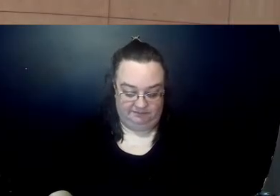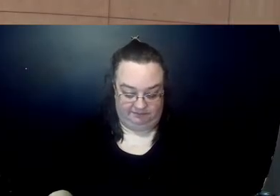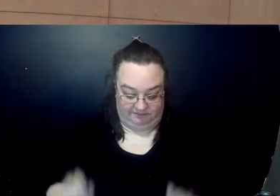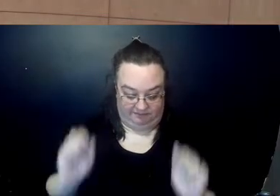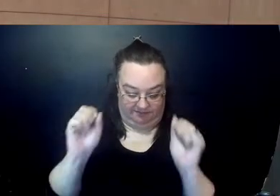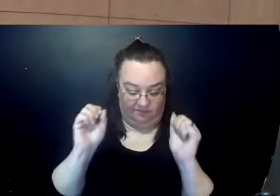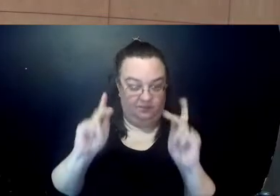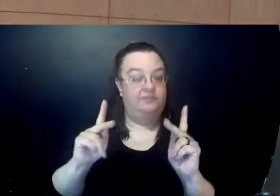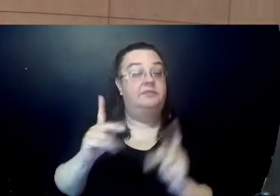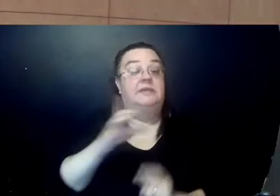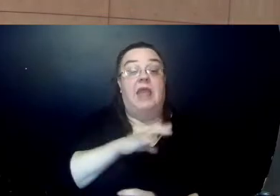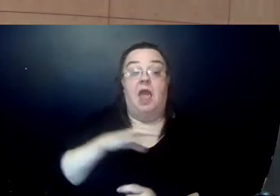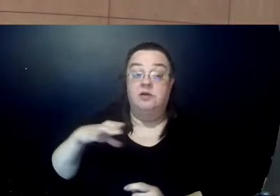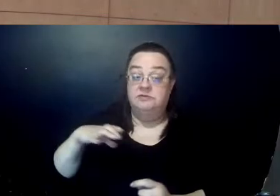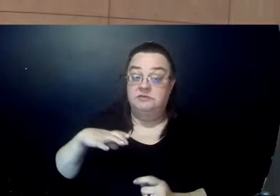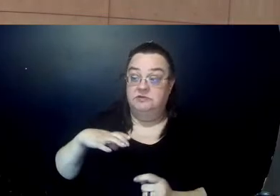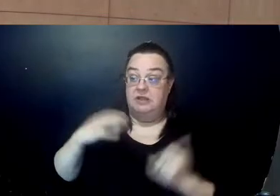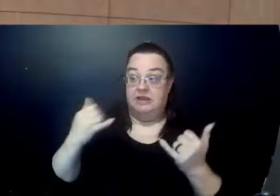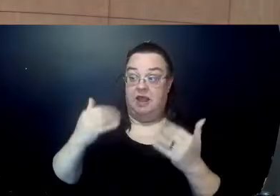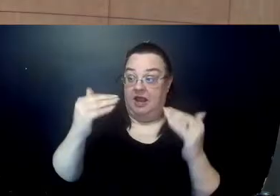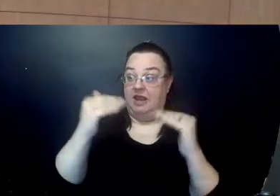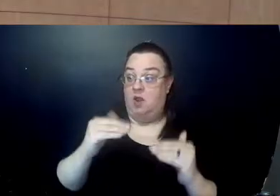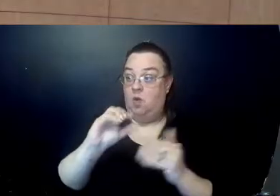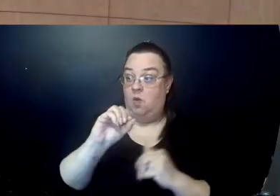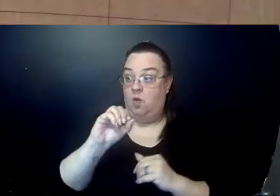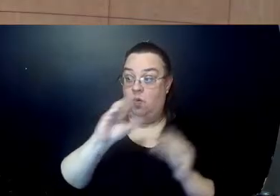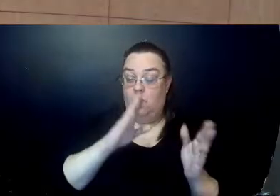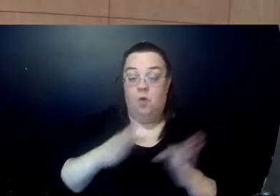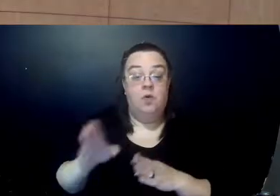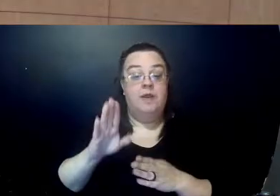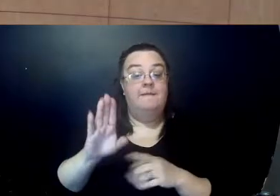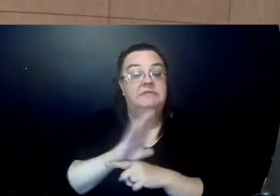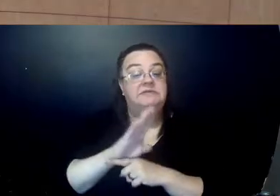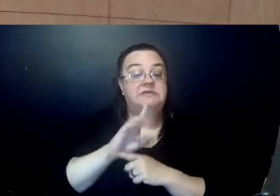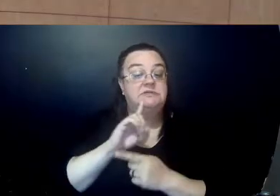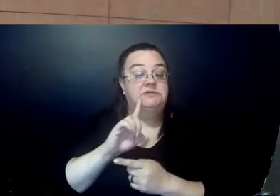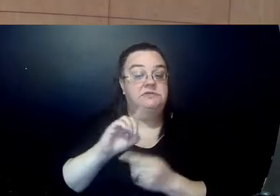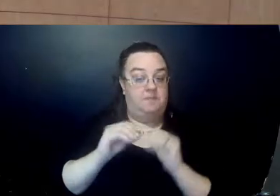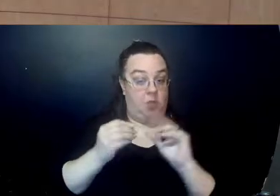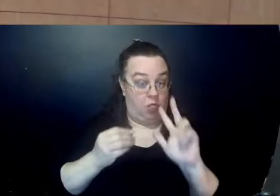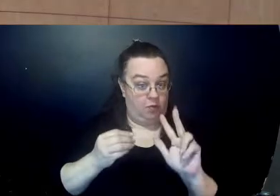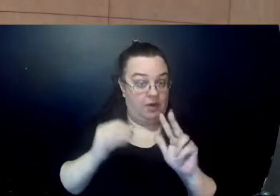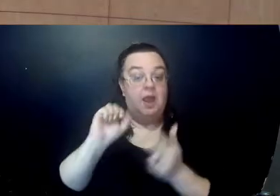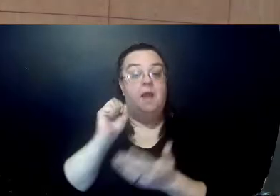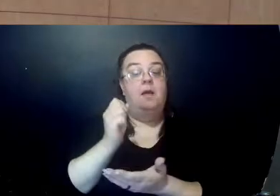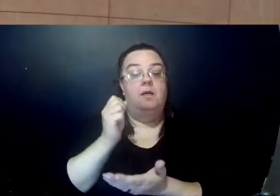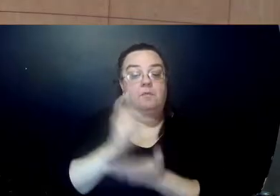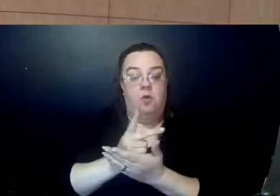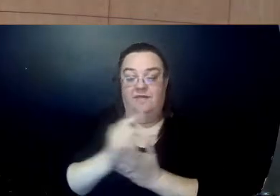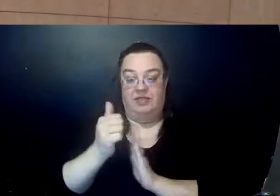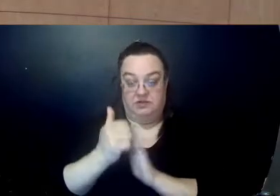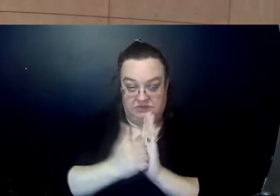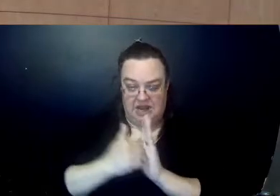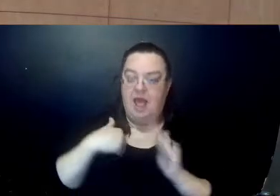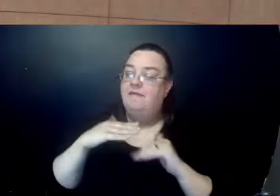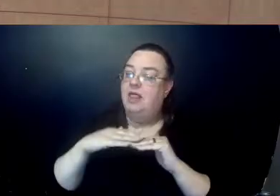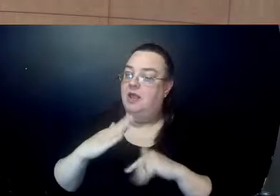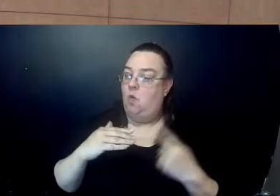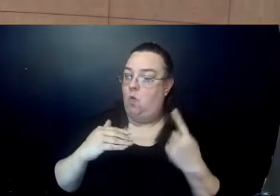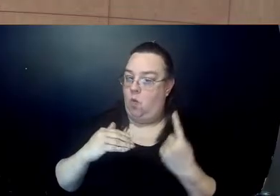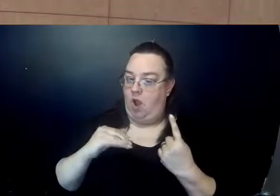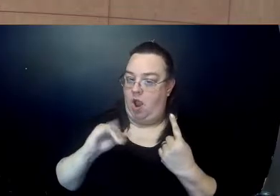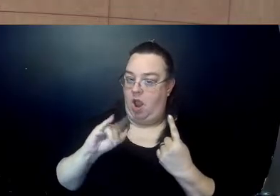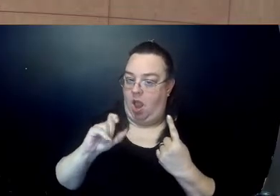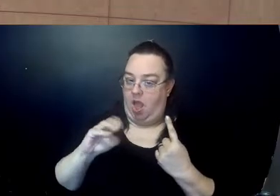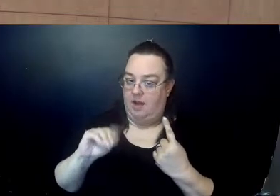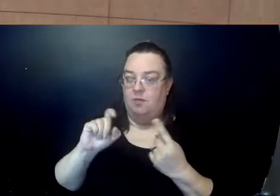Okay, council, the next order of business, item 3, is the approval of the agenda. We have at least one item to